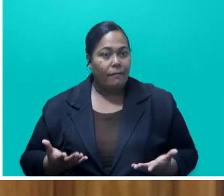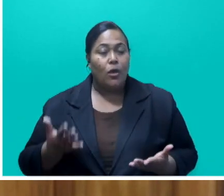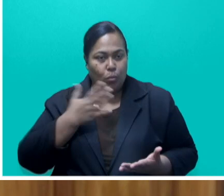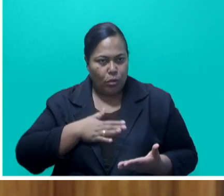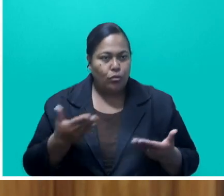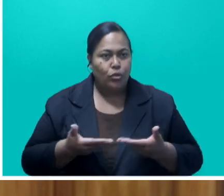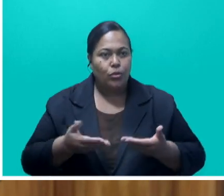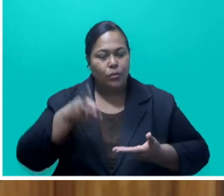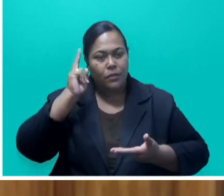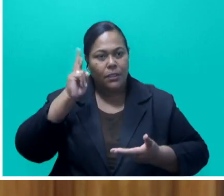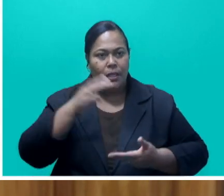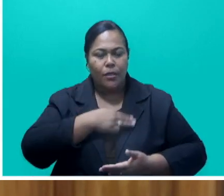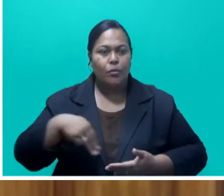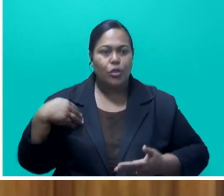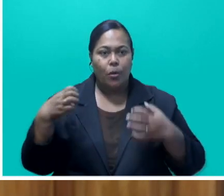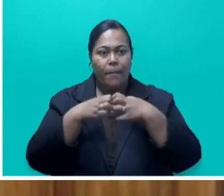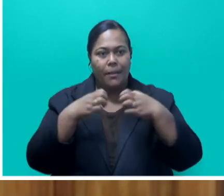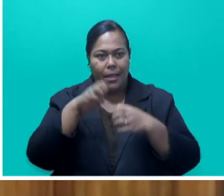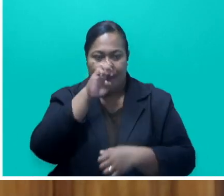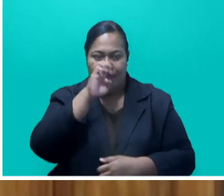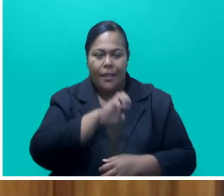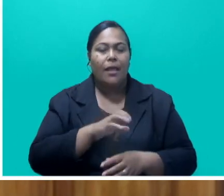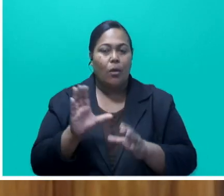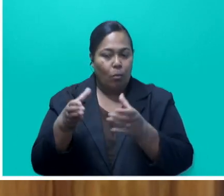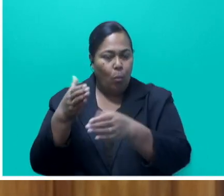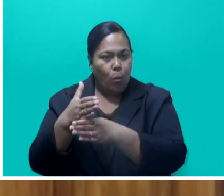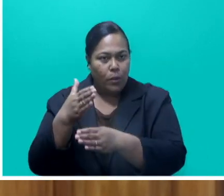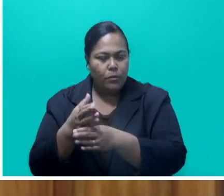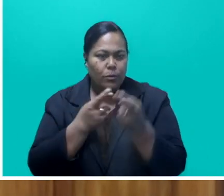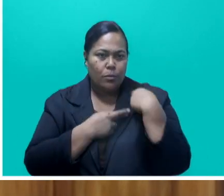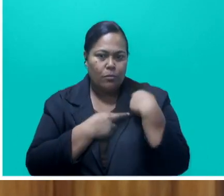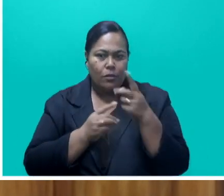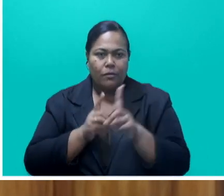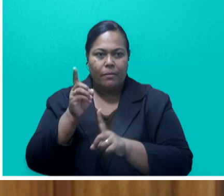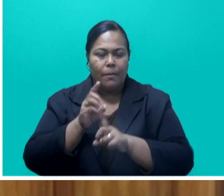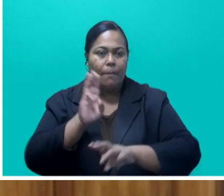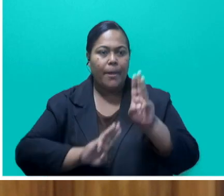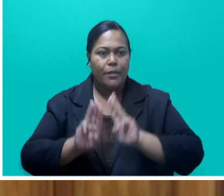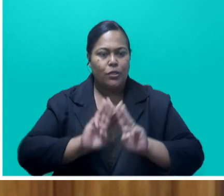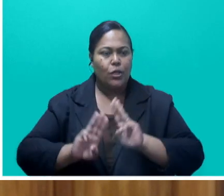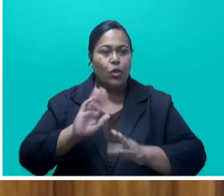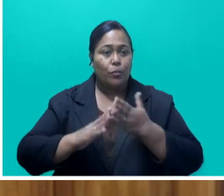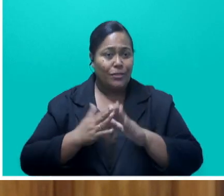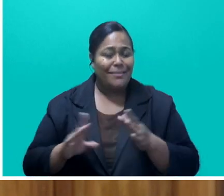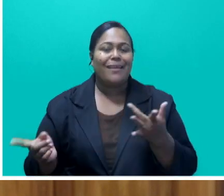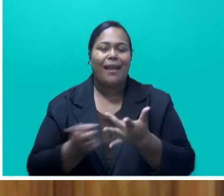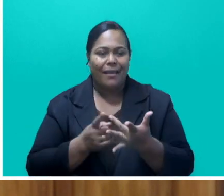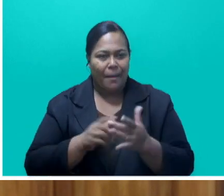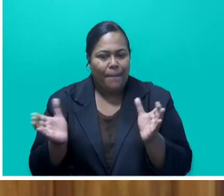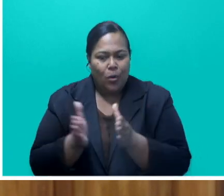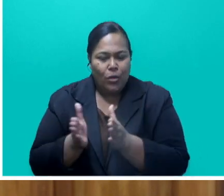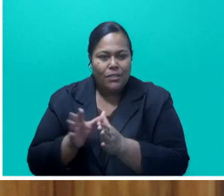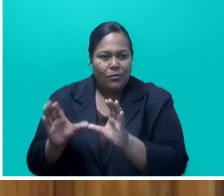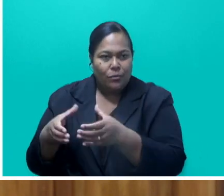reintroducing the Ministry of Multi-Ethnic Affairs to be responsible for the development of Melanesian communities as well as other minority